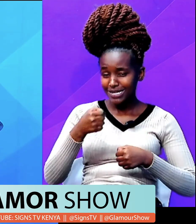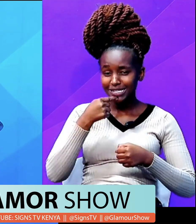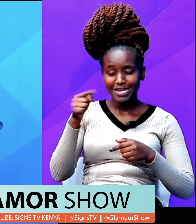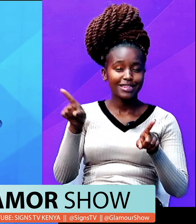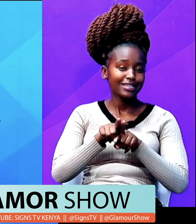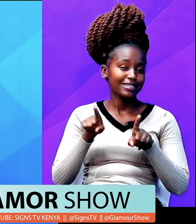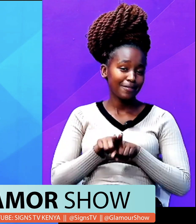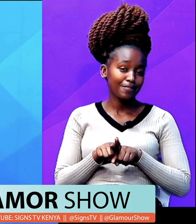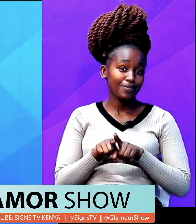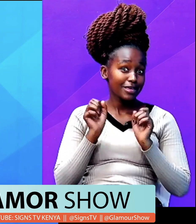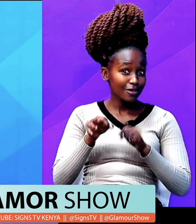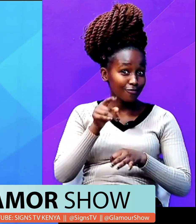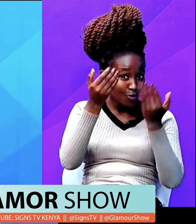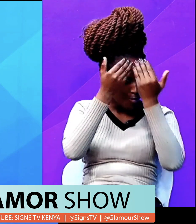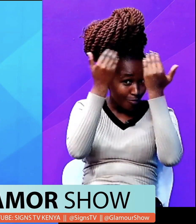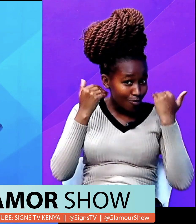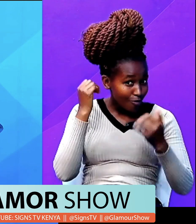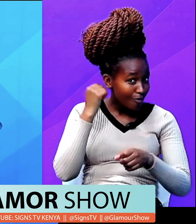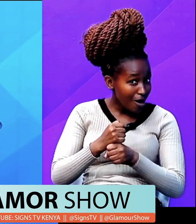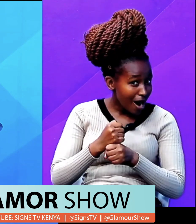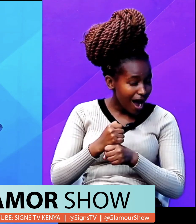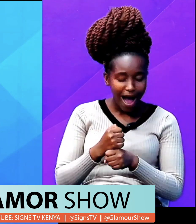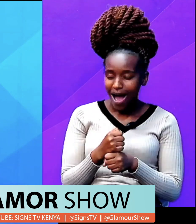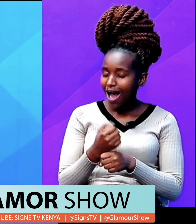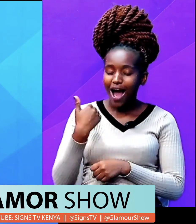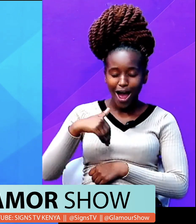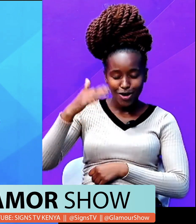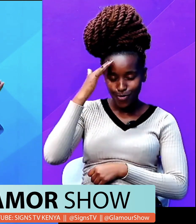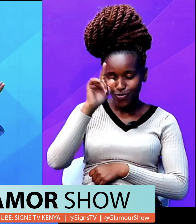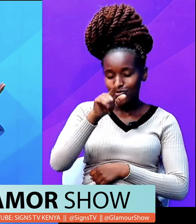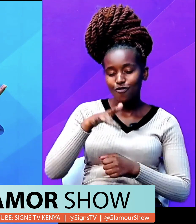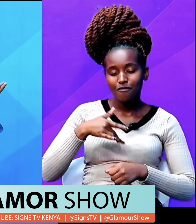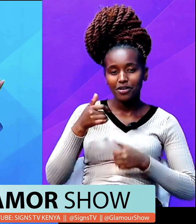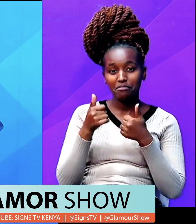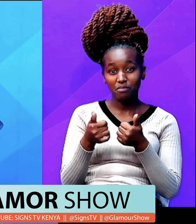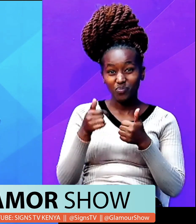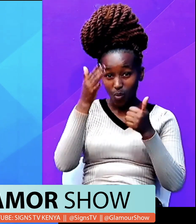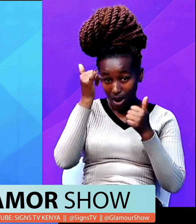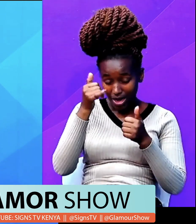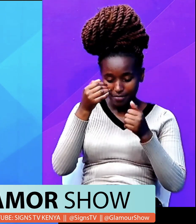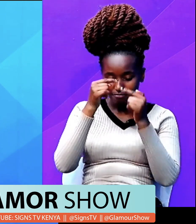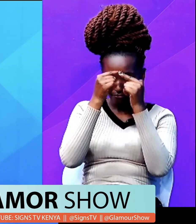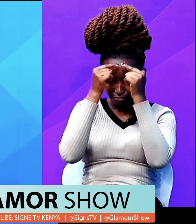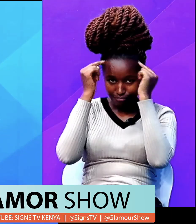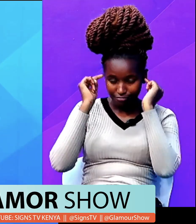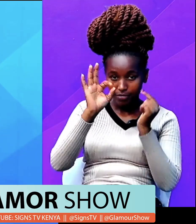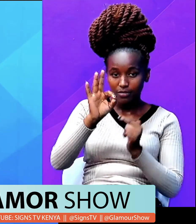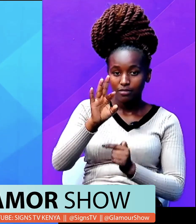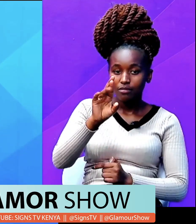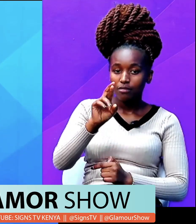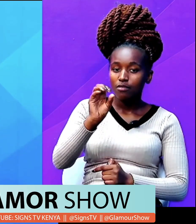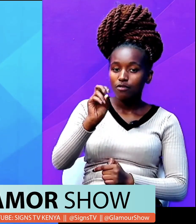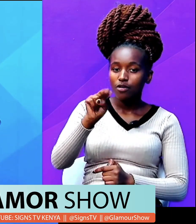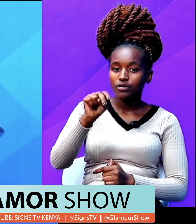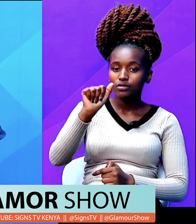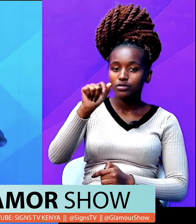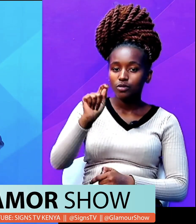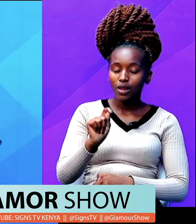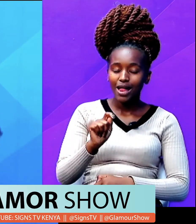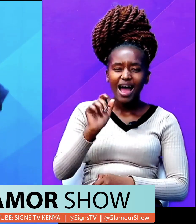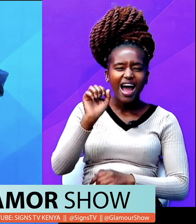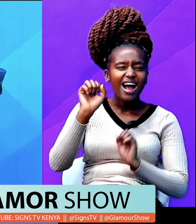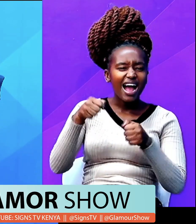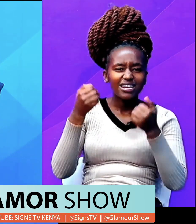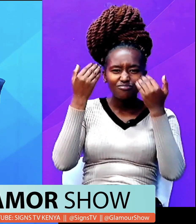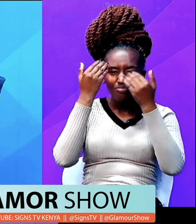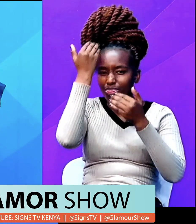testify that frontal, it's easy to, you know, do different styles, and like closure. So the closure